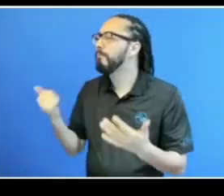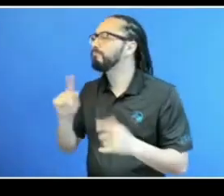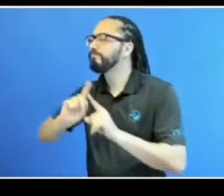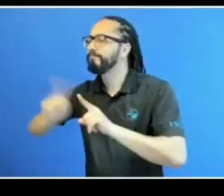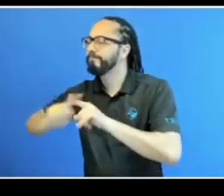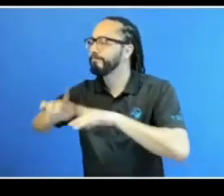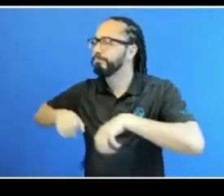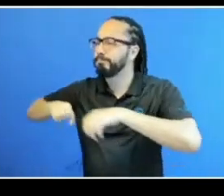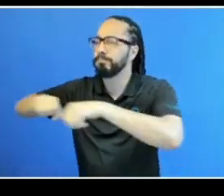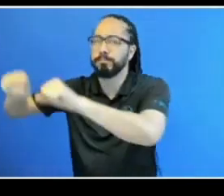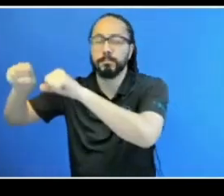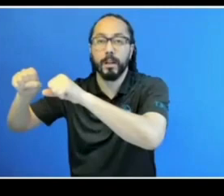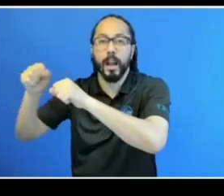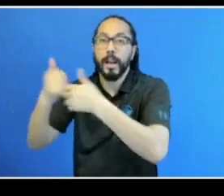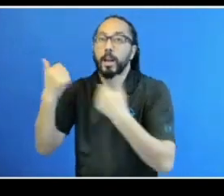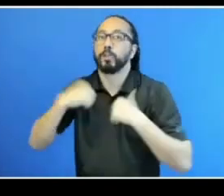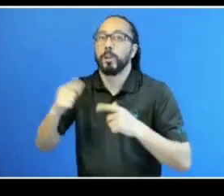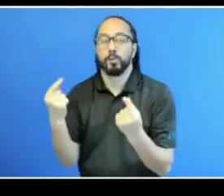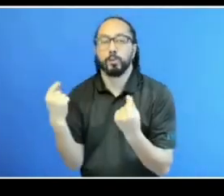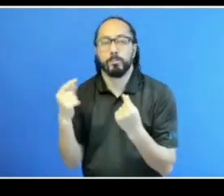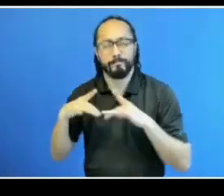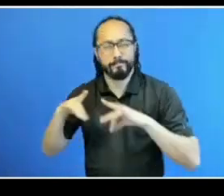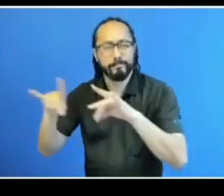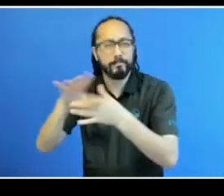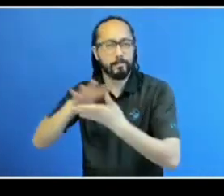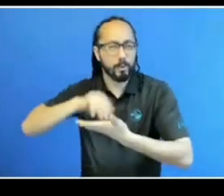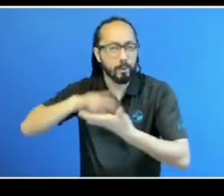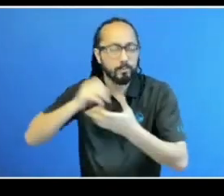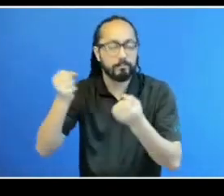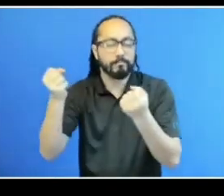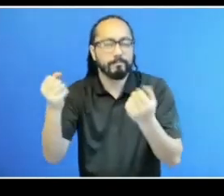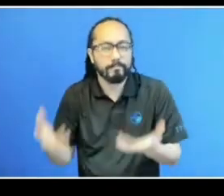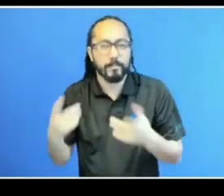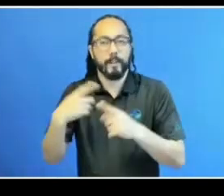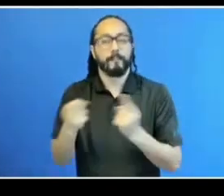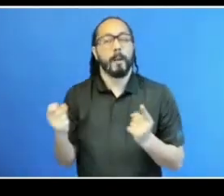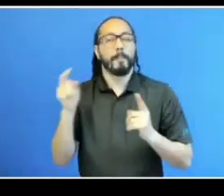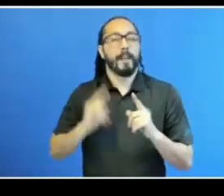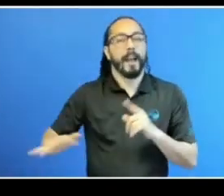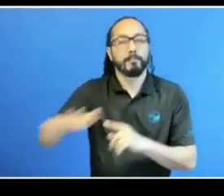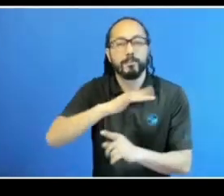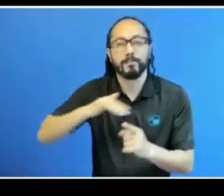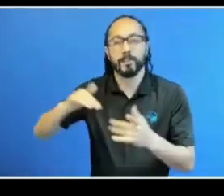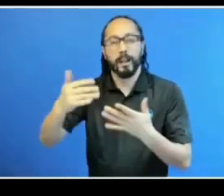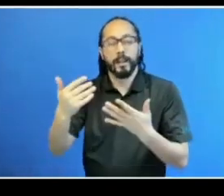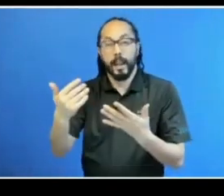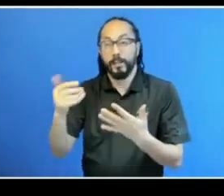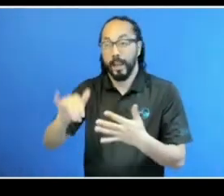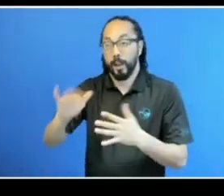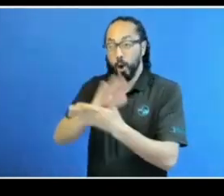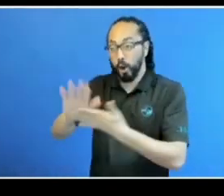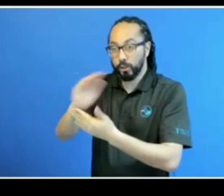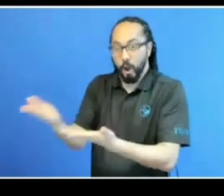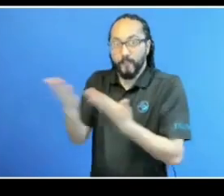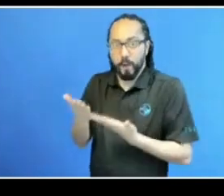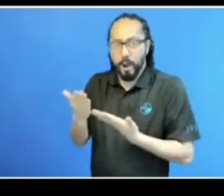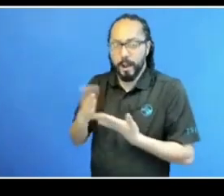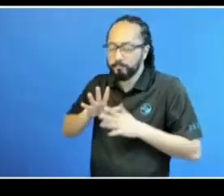to absorb as much as I could from the atmosphere and the environment that the community college was offering me at that